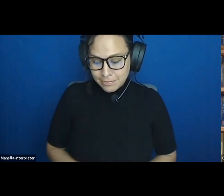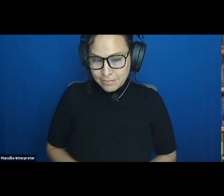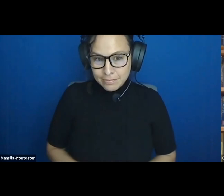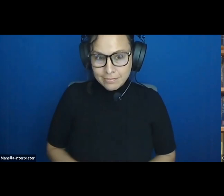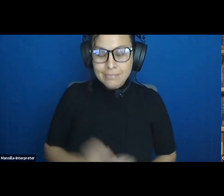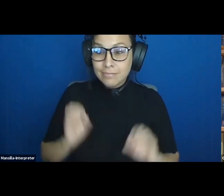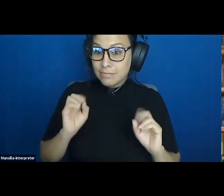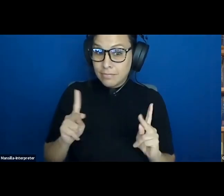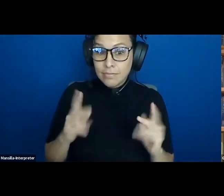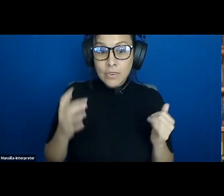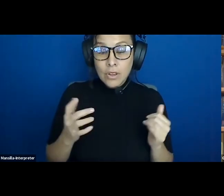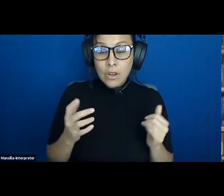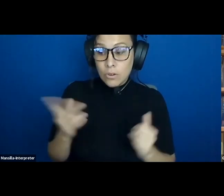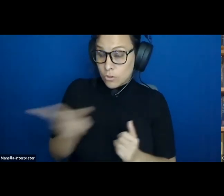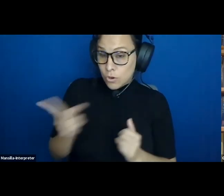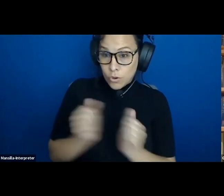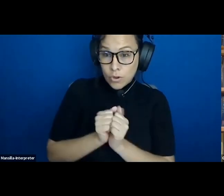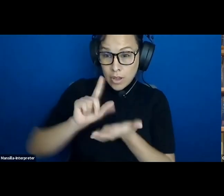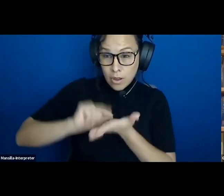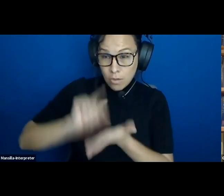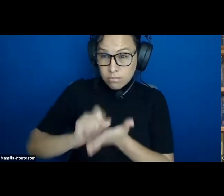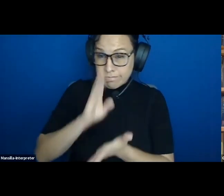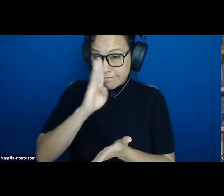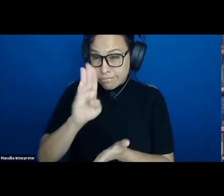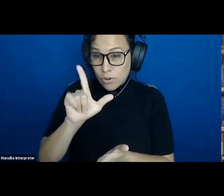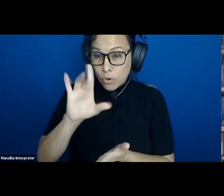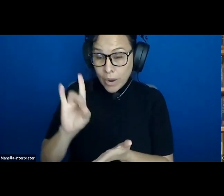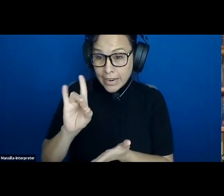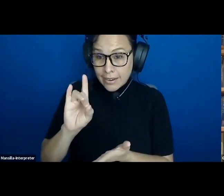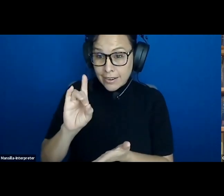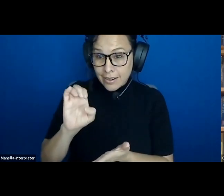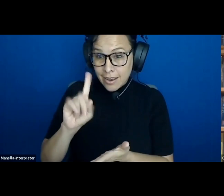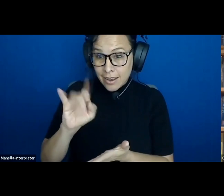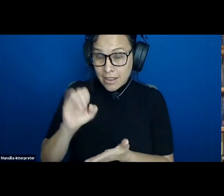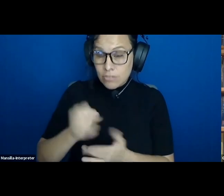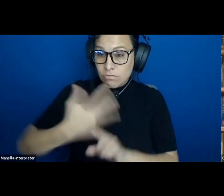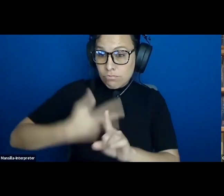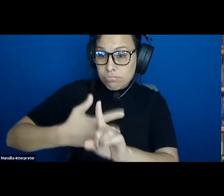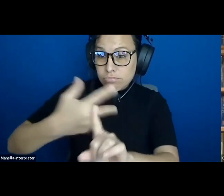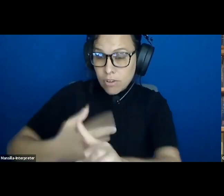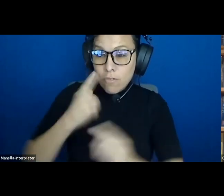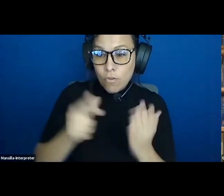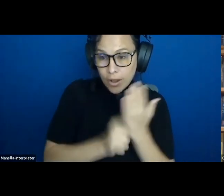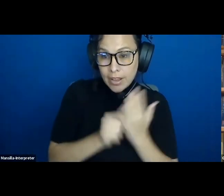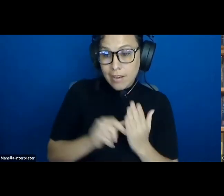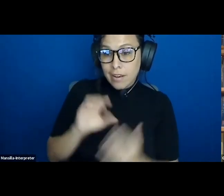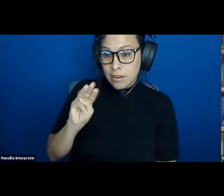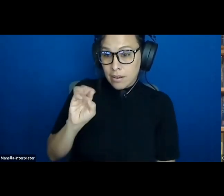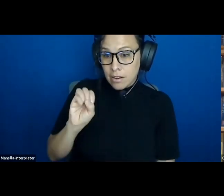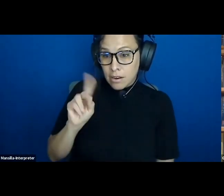Okay, so together they published uninterruptedly 28 issues every 3 months until Mondragón left the magazine in